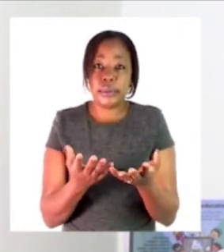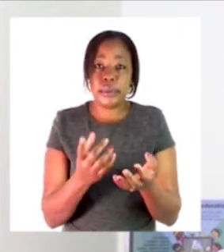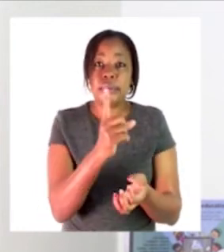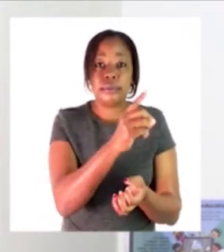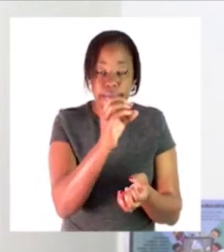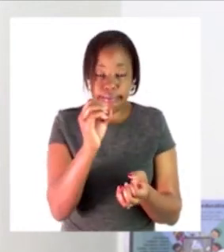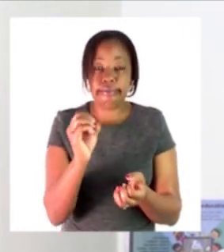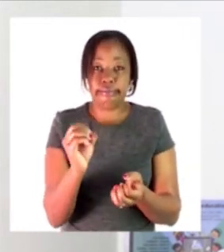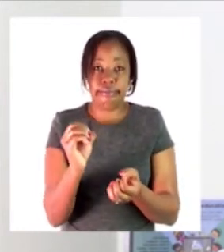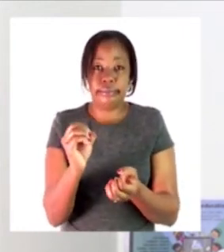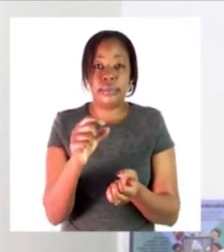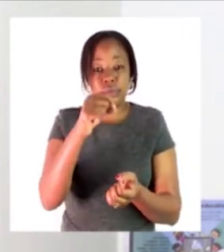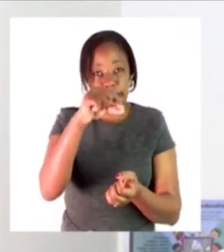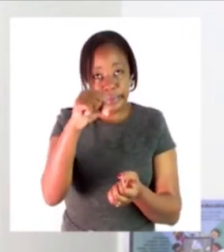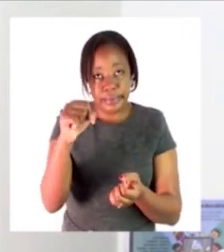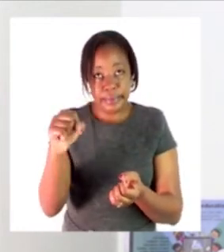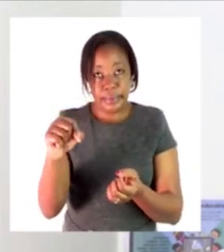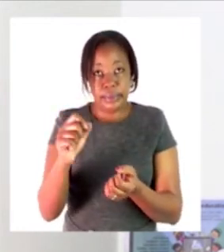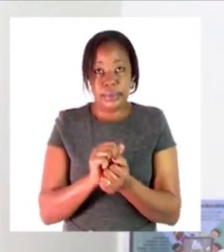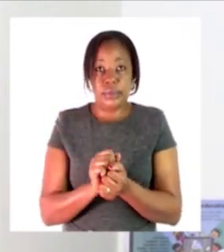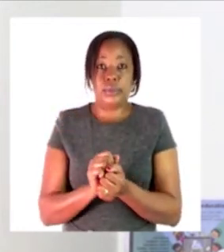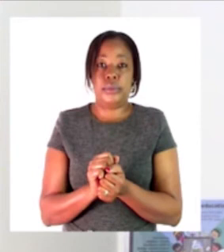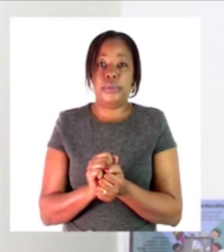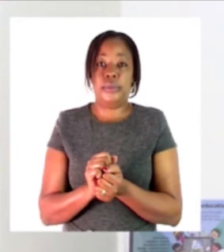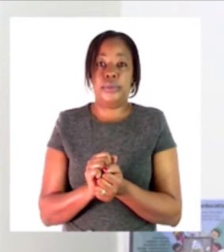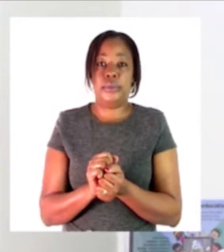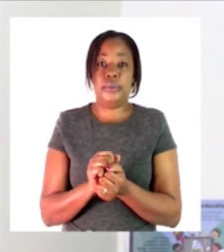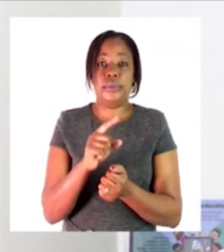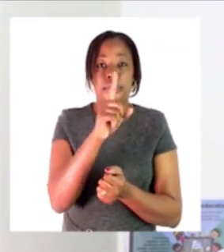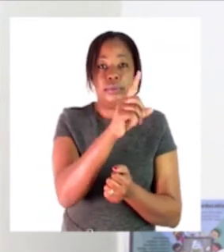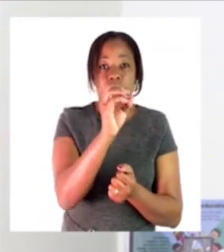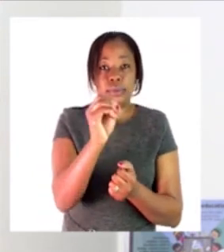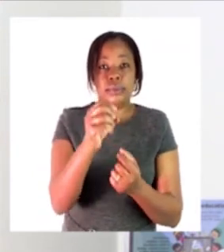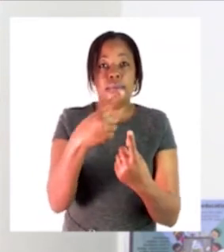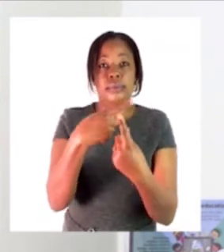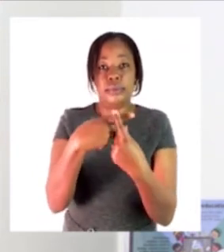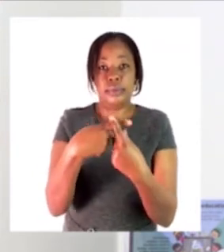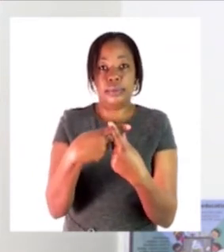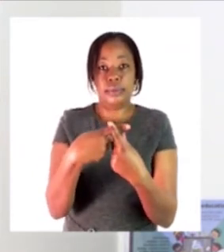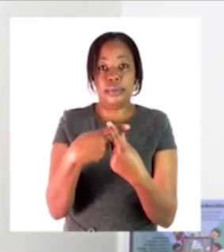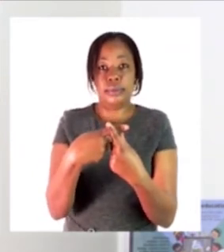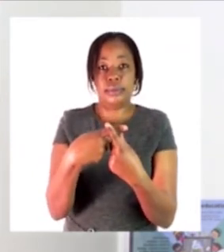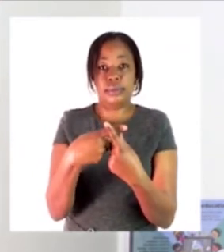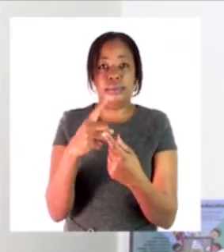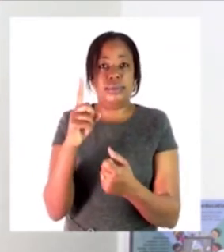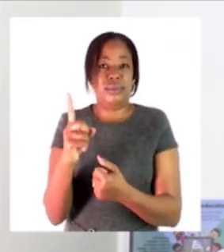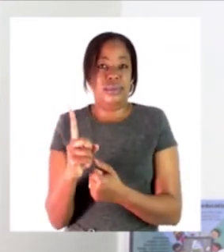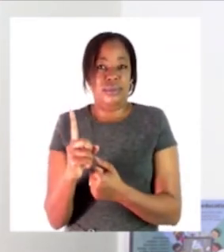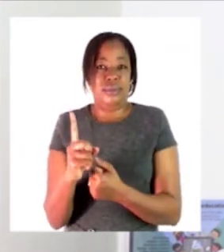together? Okay, half of a 20 is 10. And half of a